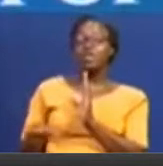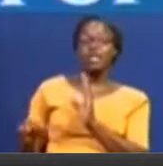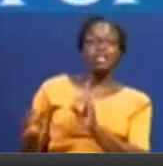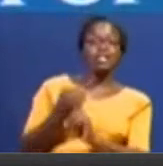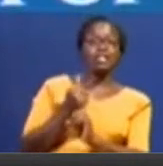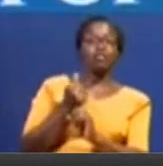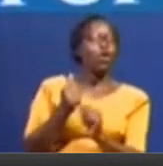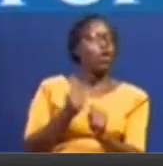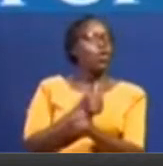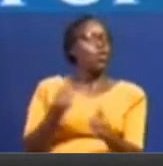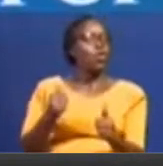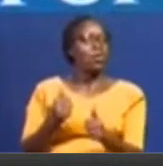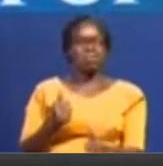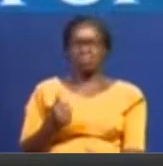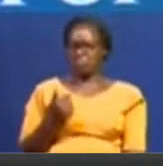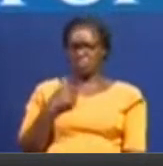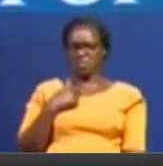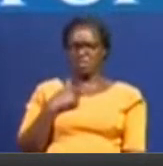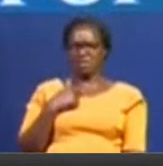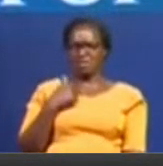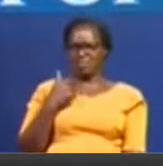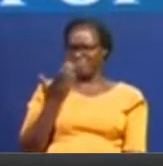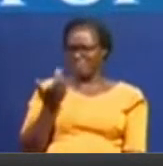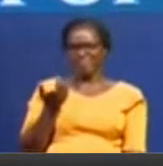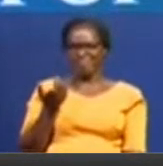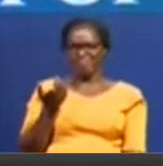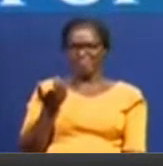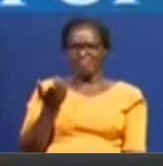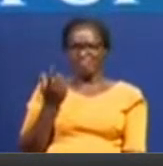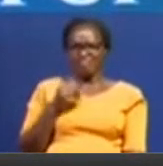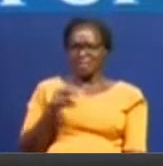is. So I do not see why we would be able to